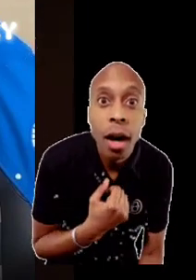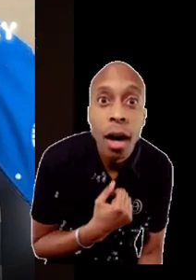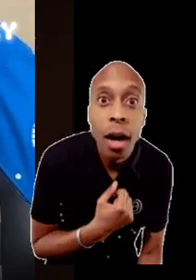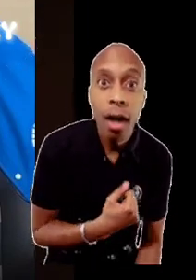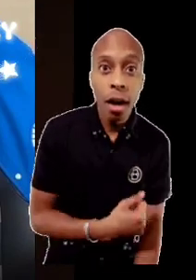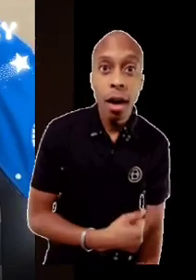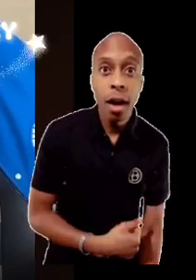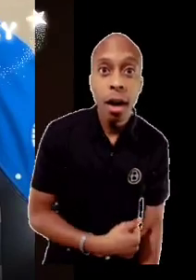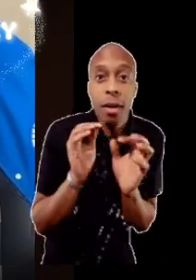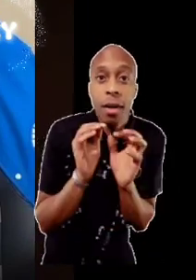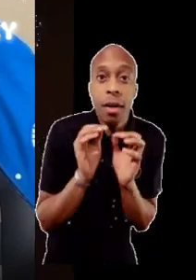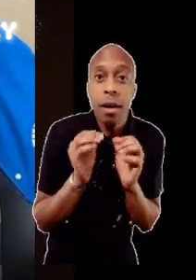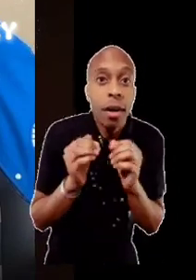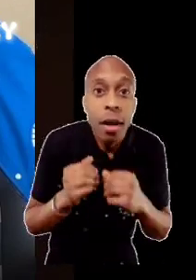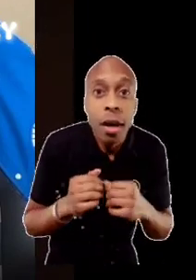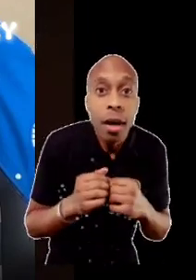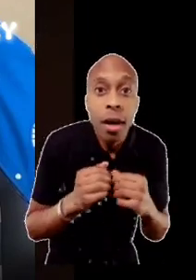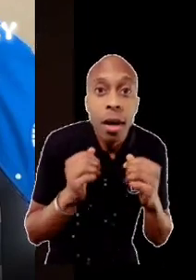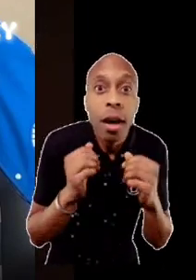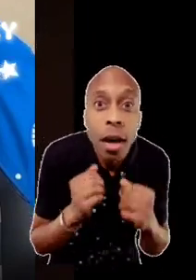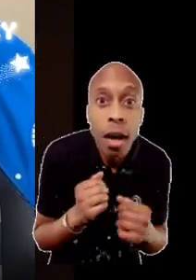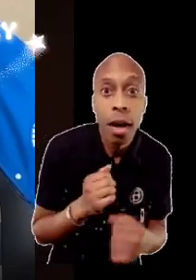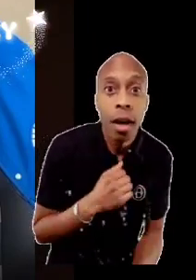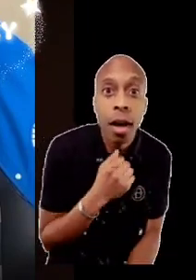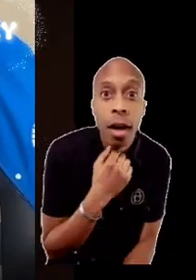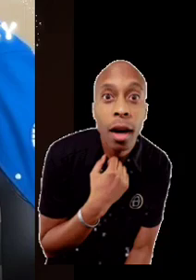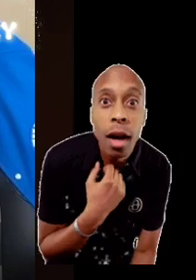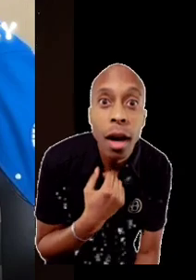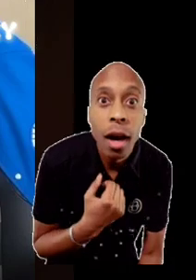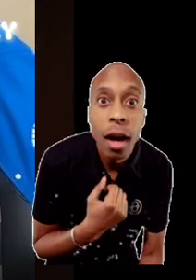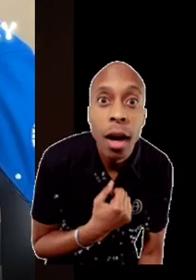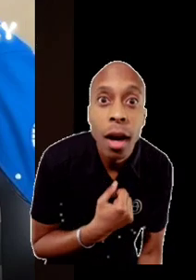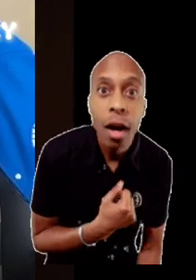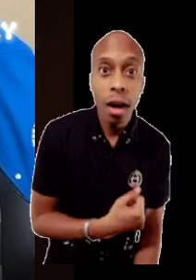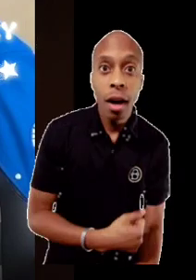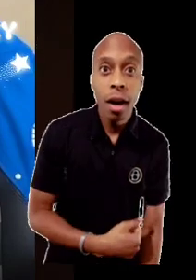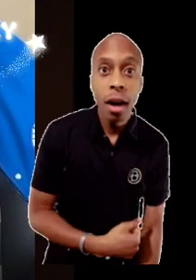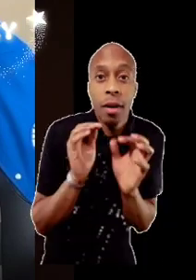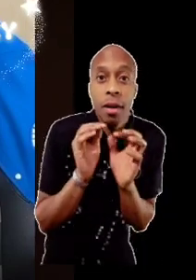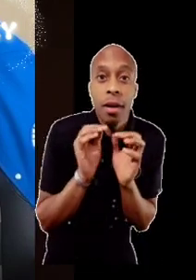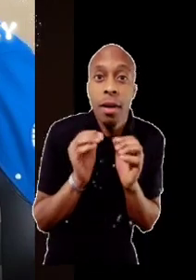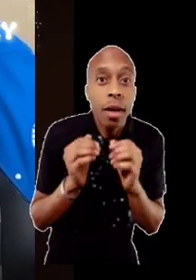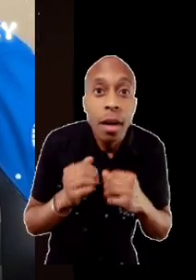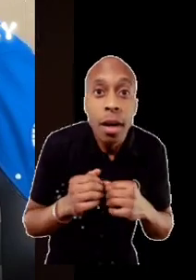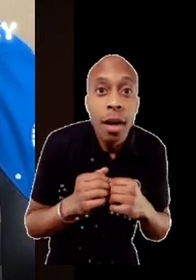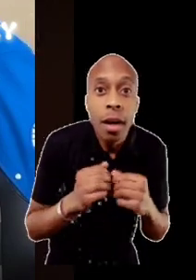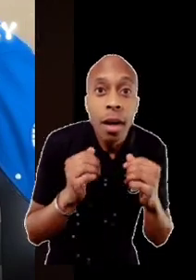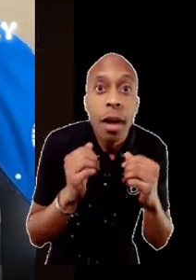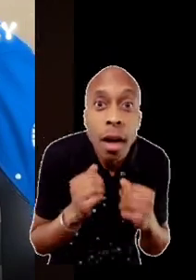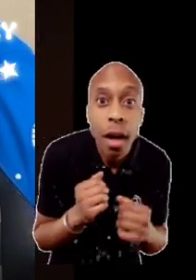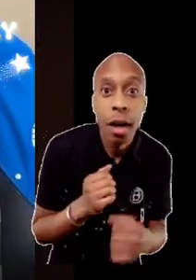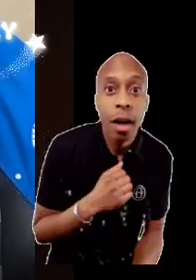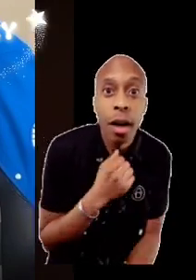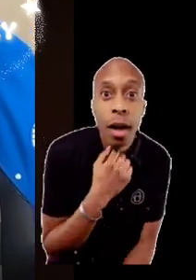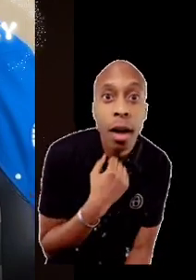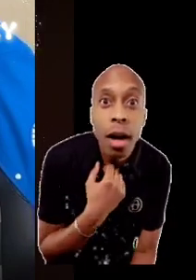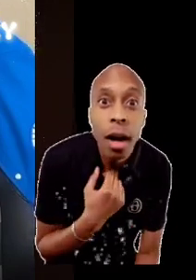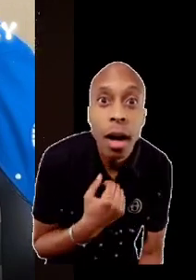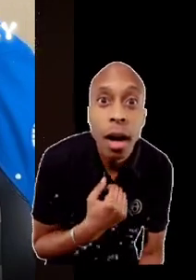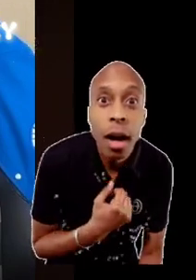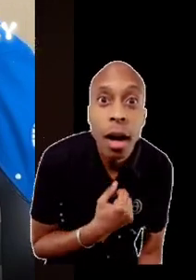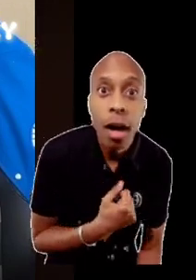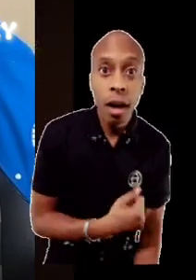why. At least I'm on my road. Somehow I'm going to take some terrible detour. And it don't